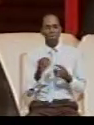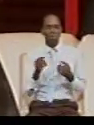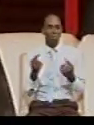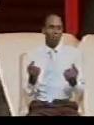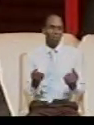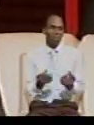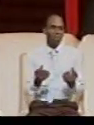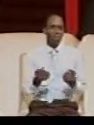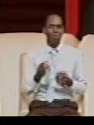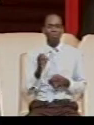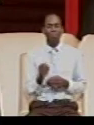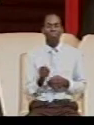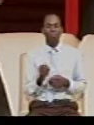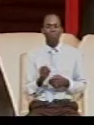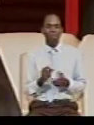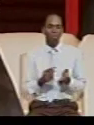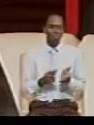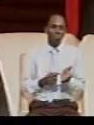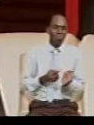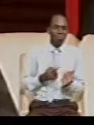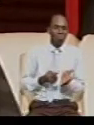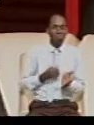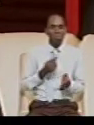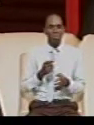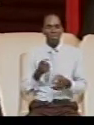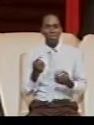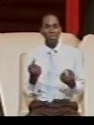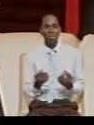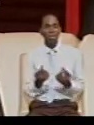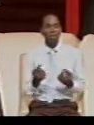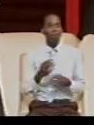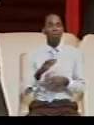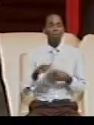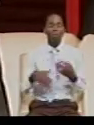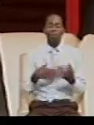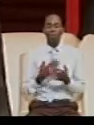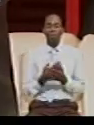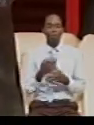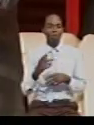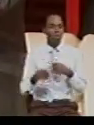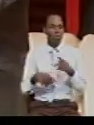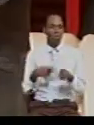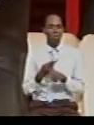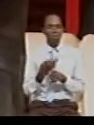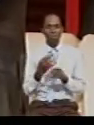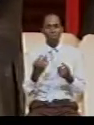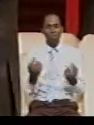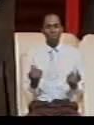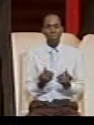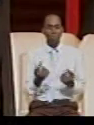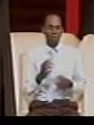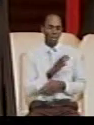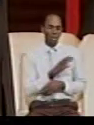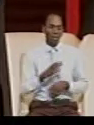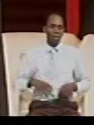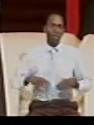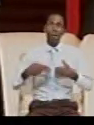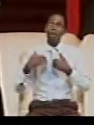so-called. Occasional sins, so-called. Every form of sin. Christ has